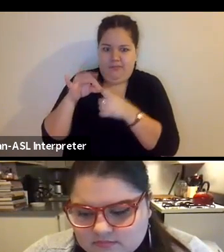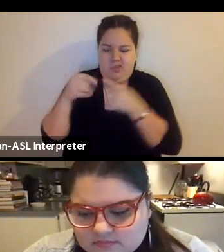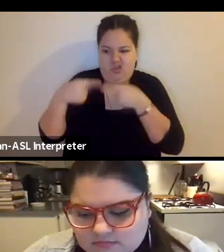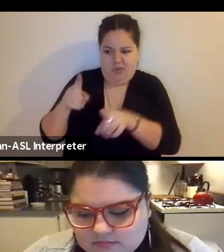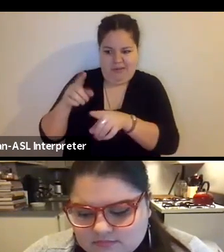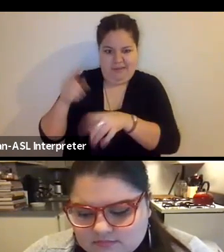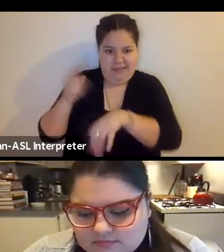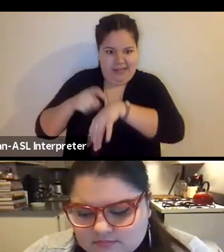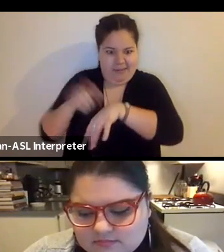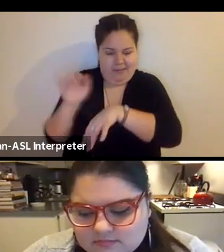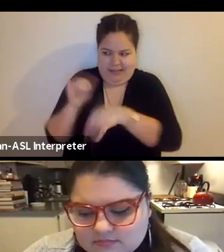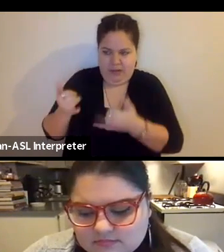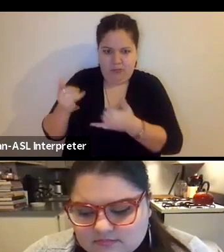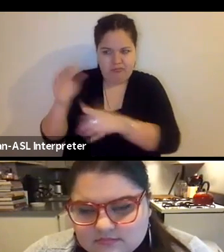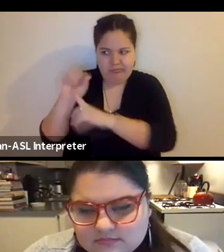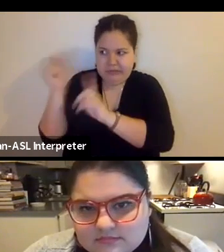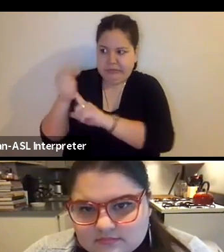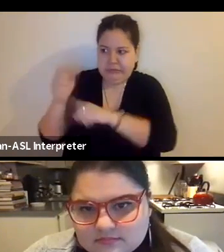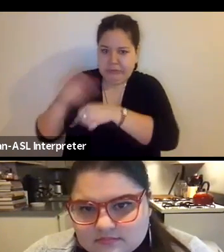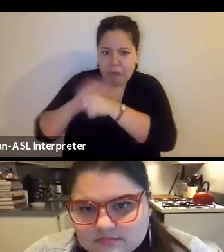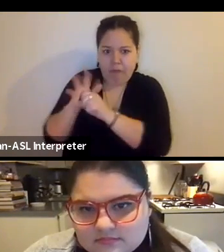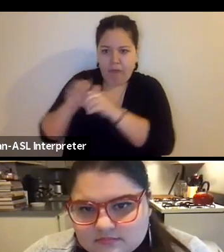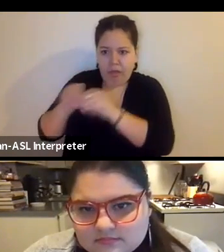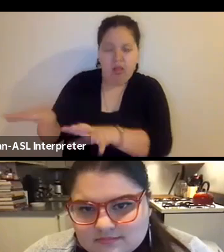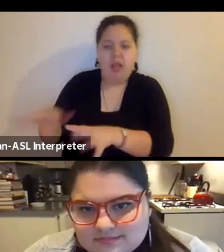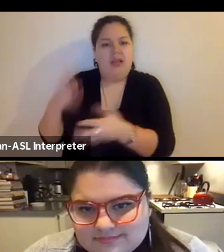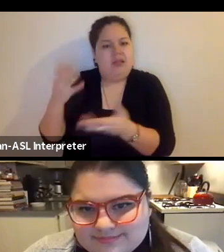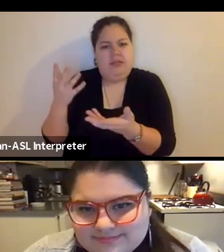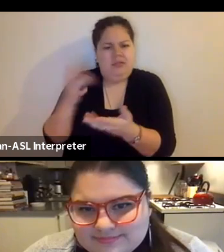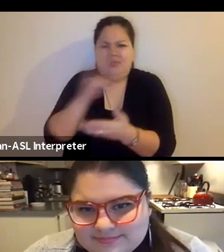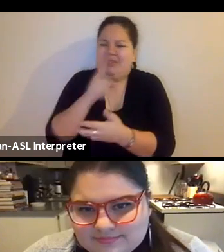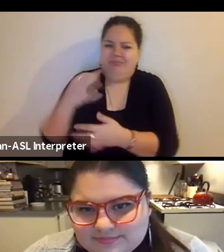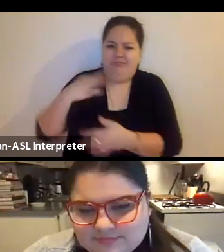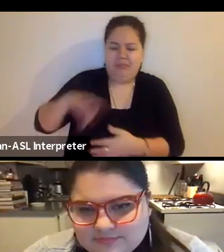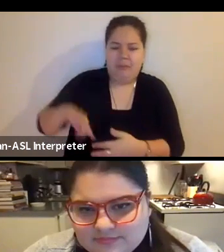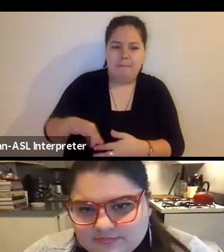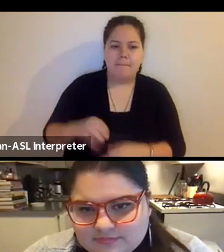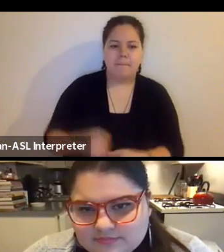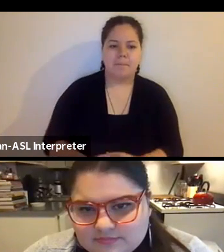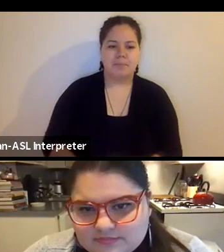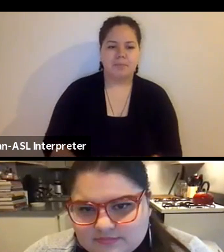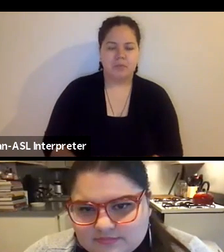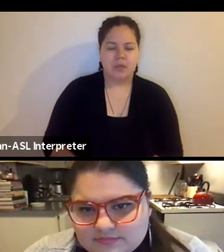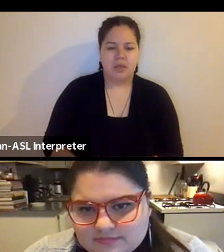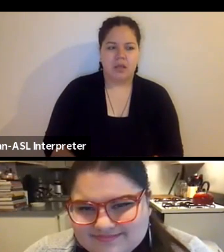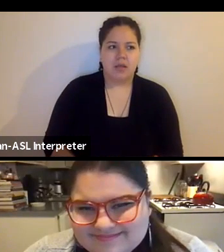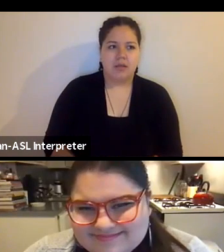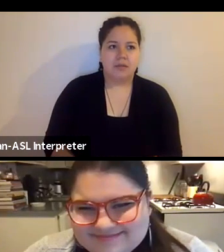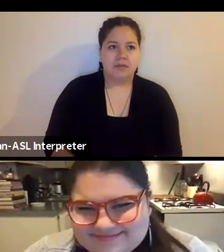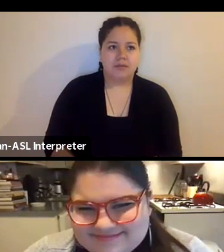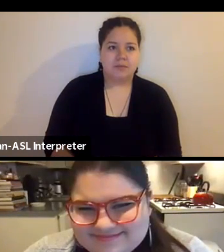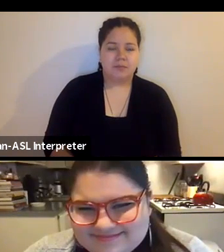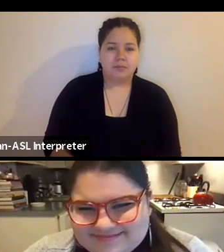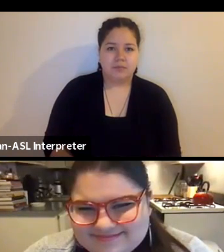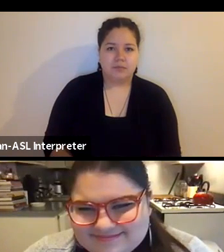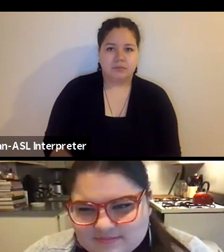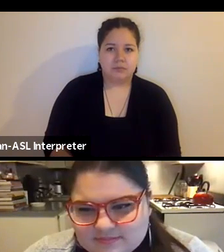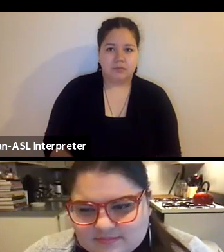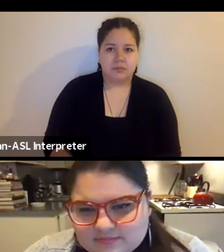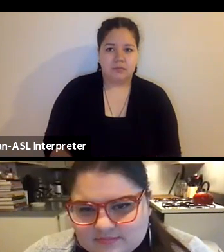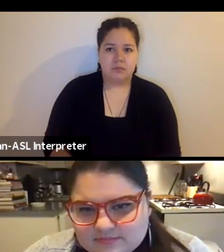think back to, well, I don't claim any great wisdom, but I just think